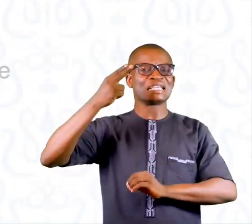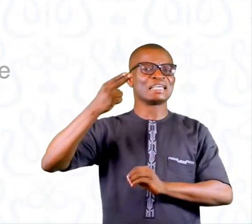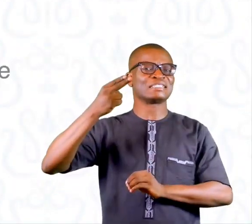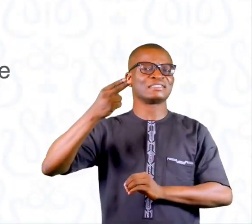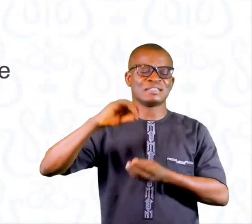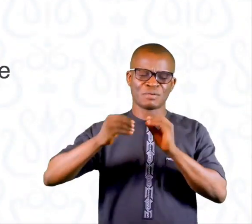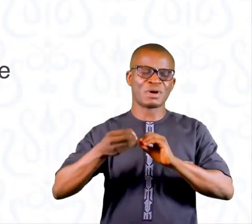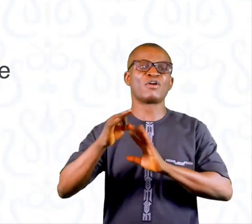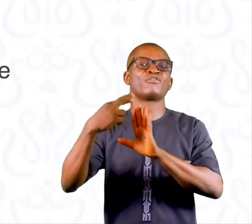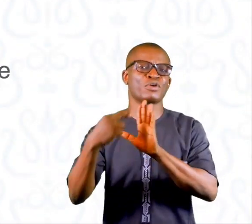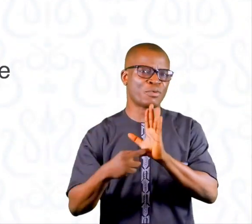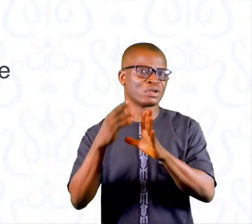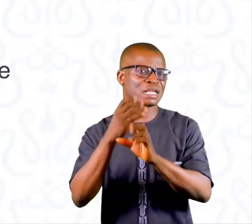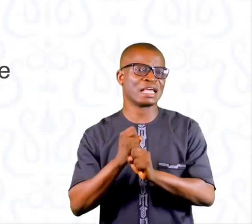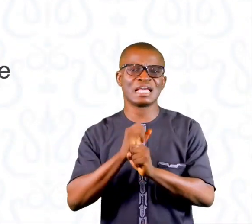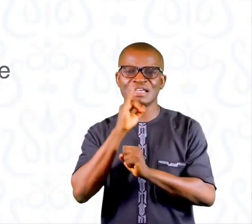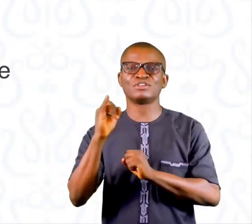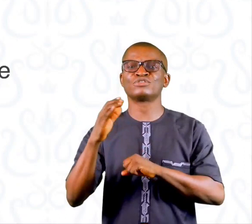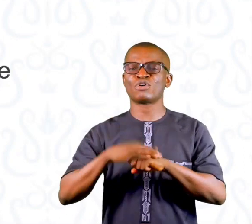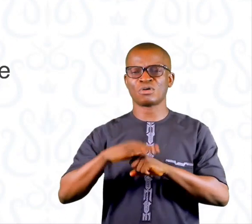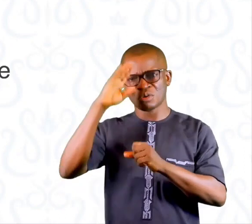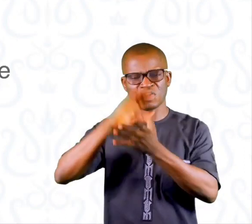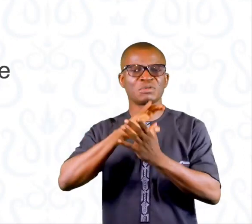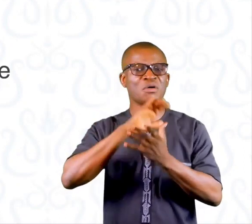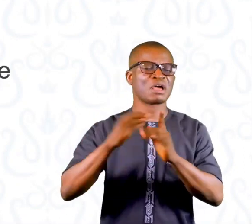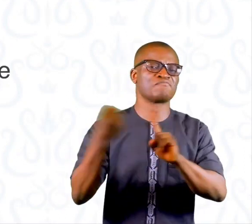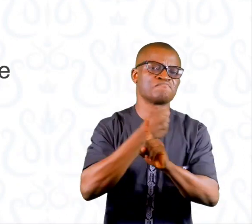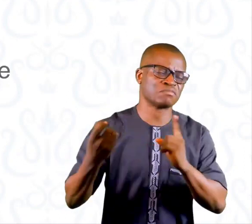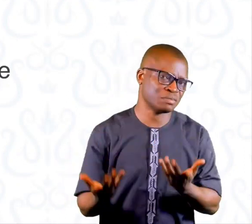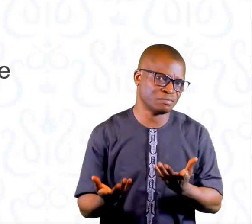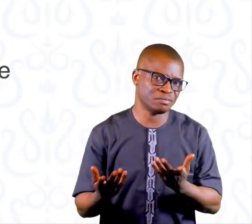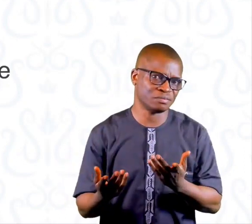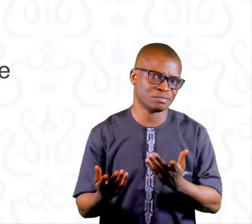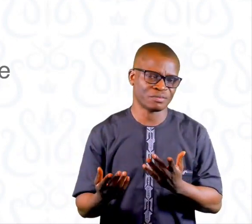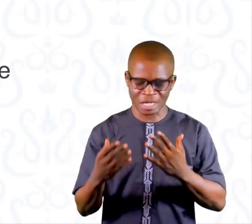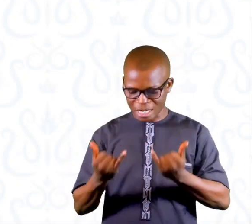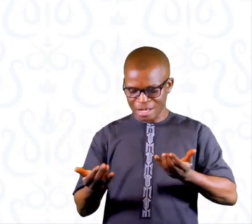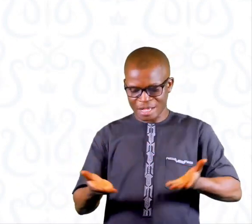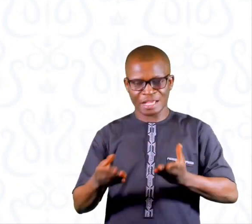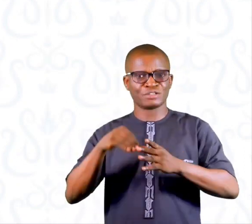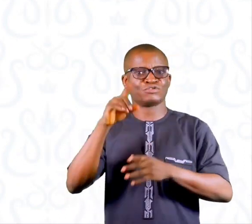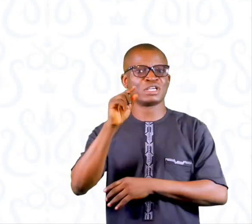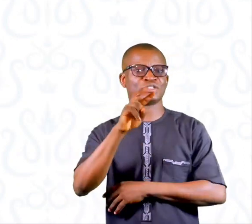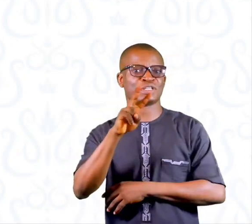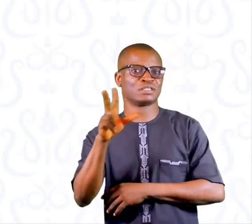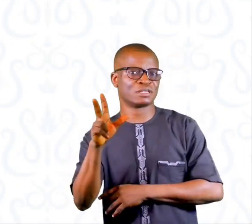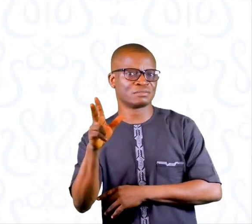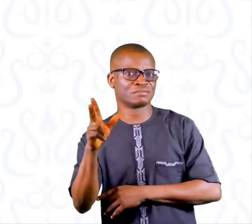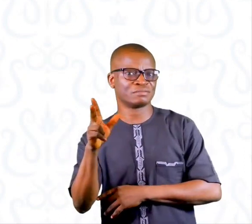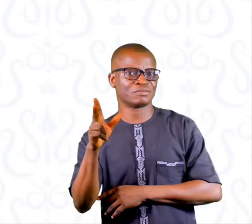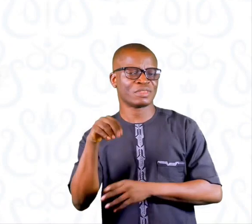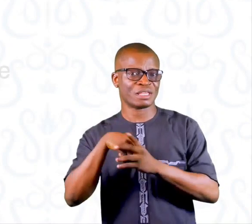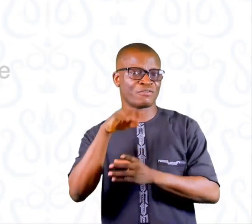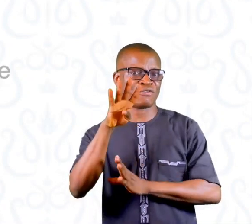reports received was on spousal battery. Fast forward to 2023, in 4